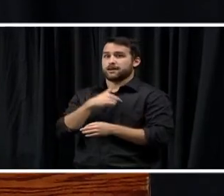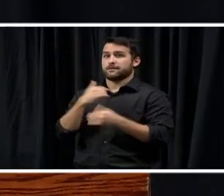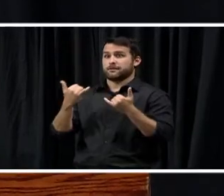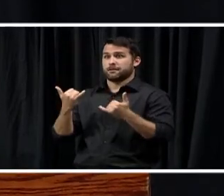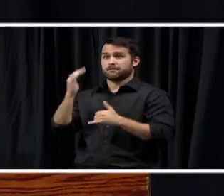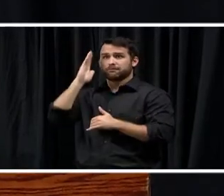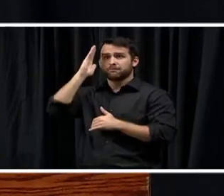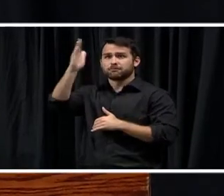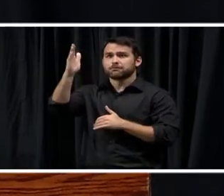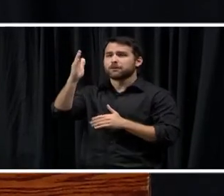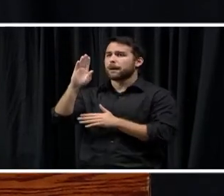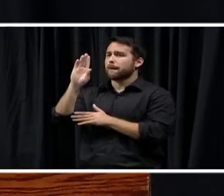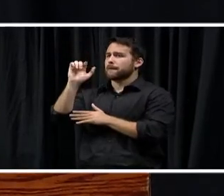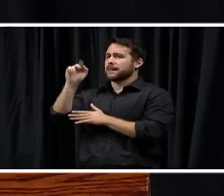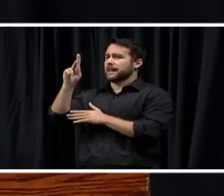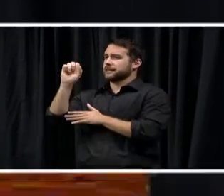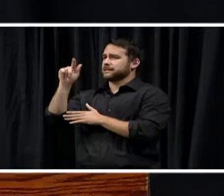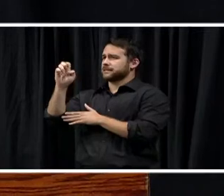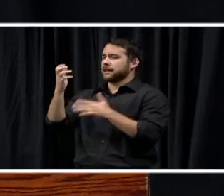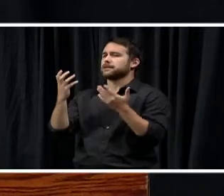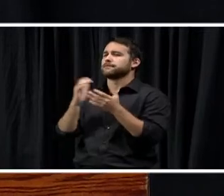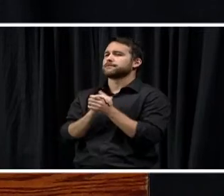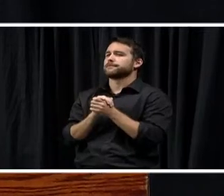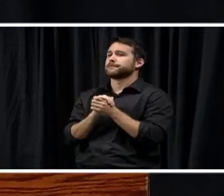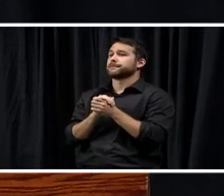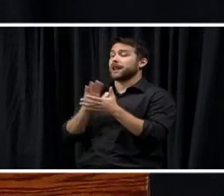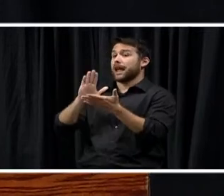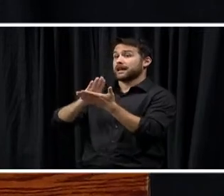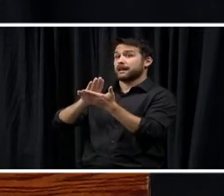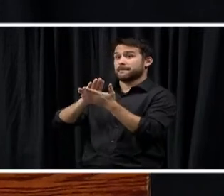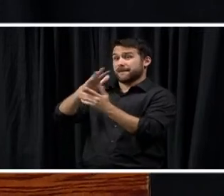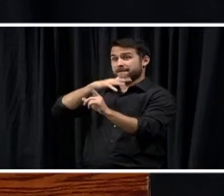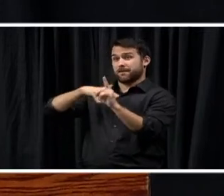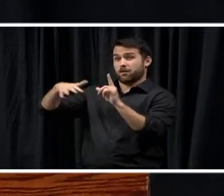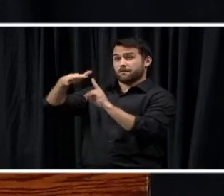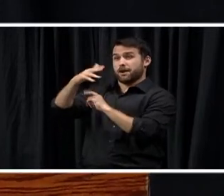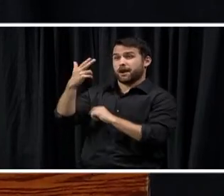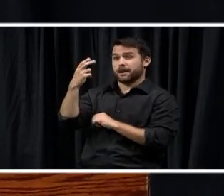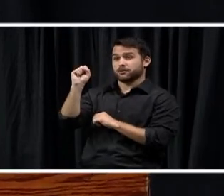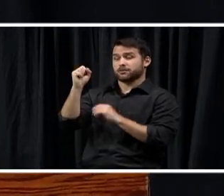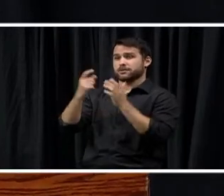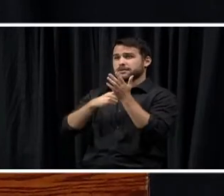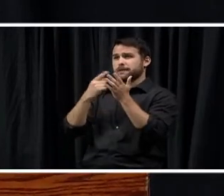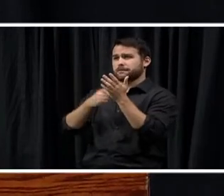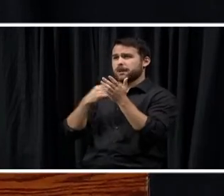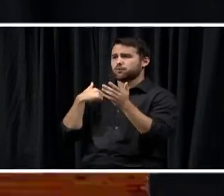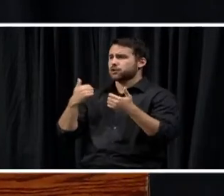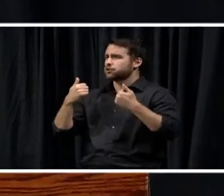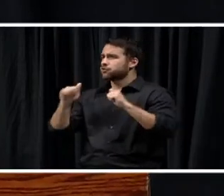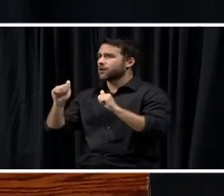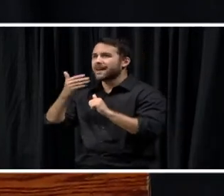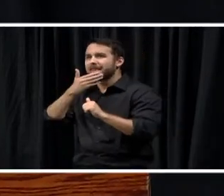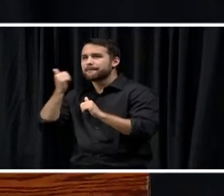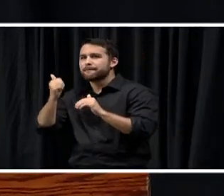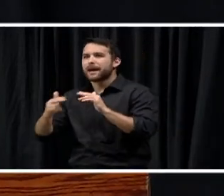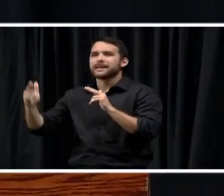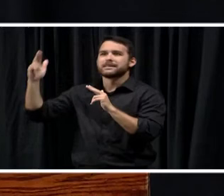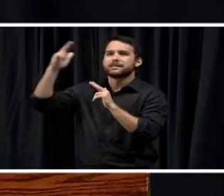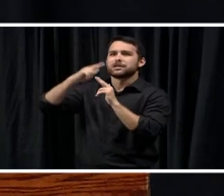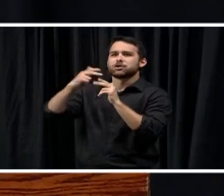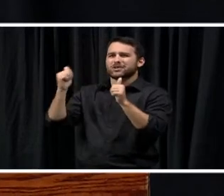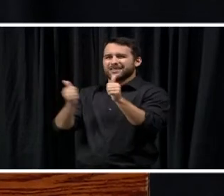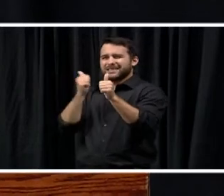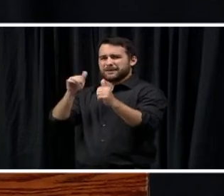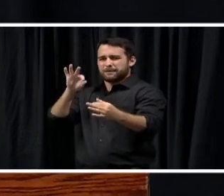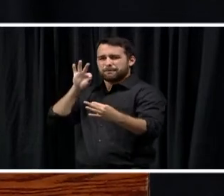slate. In the academic environment of high school, it's easy to get caught up in the pursuit of being the best and striving for perfection in our